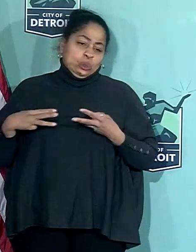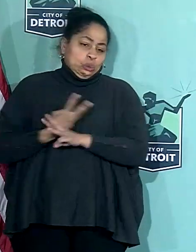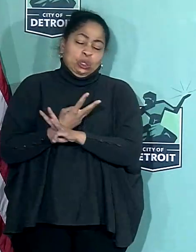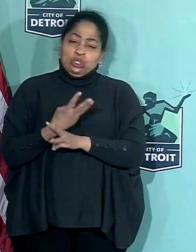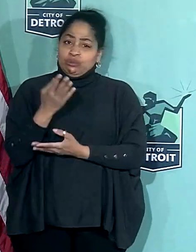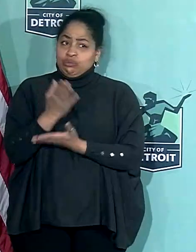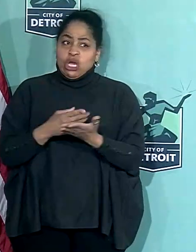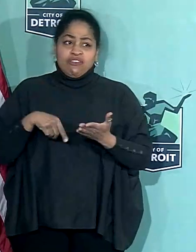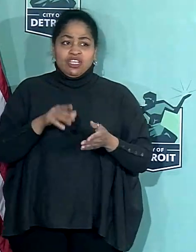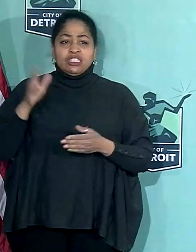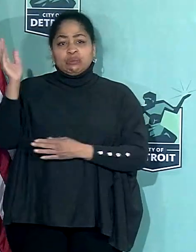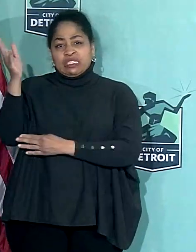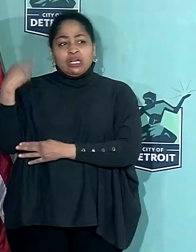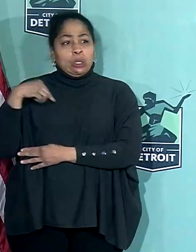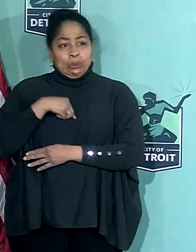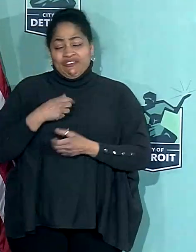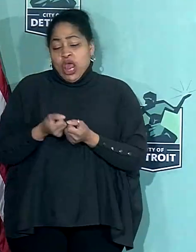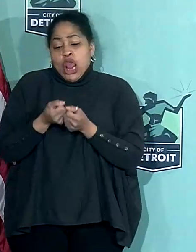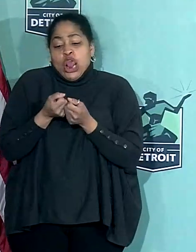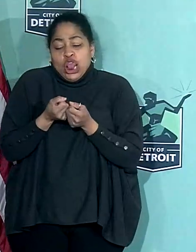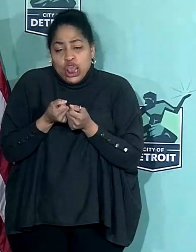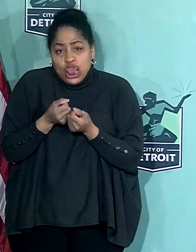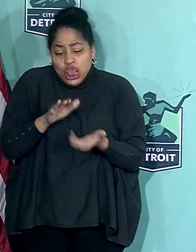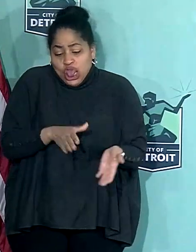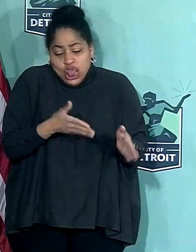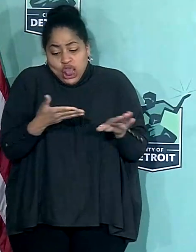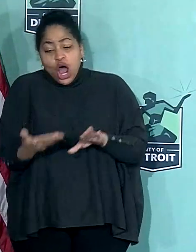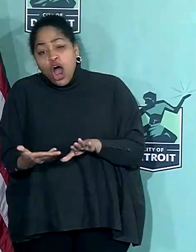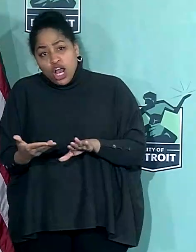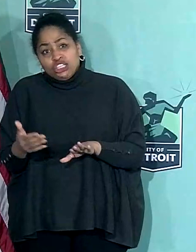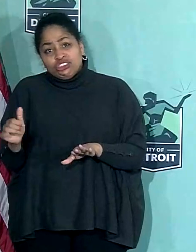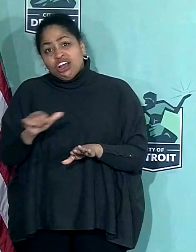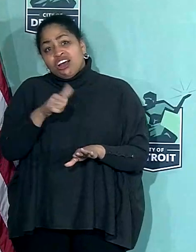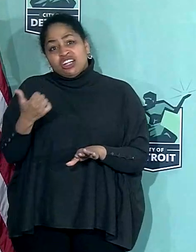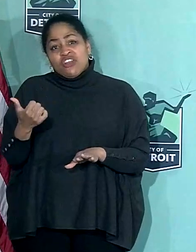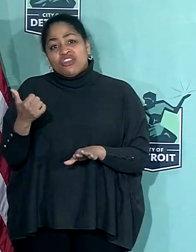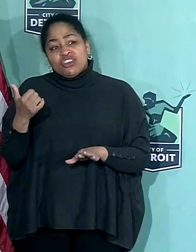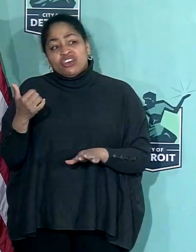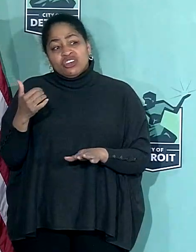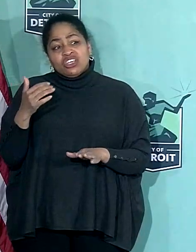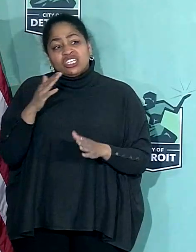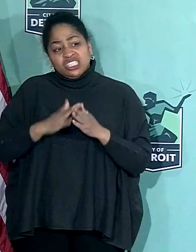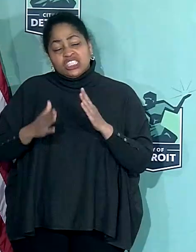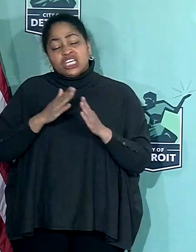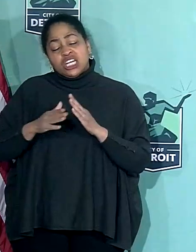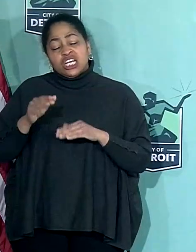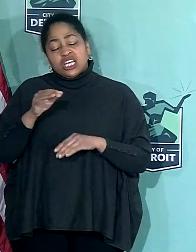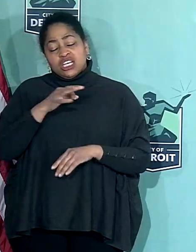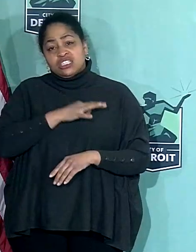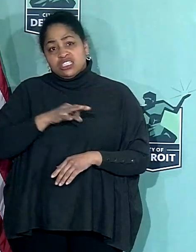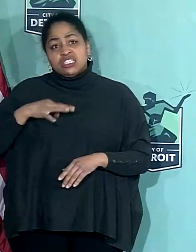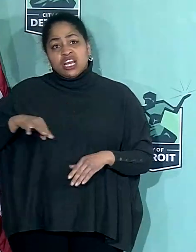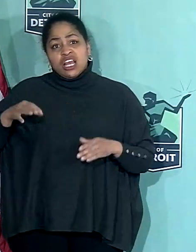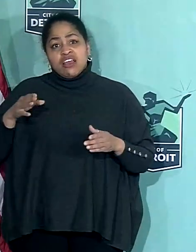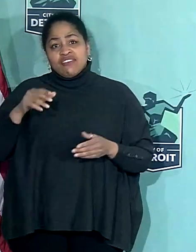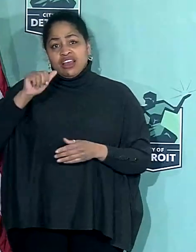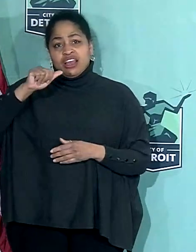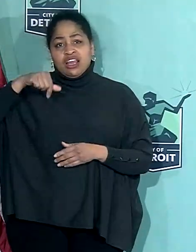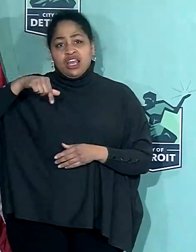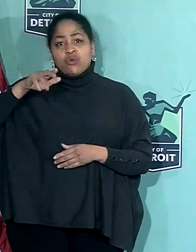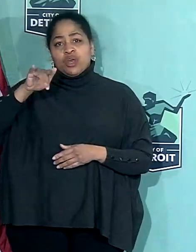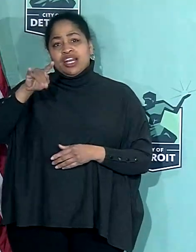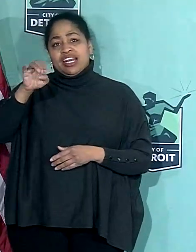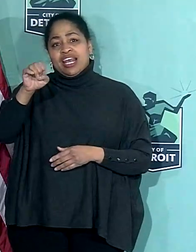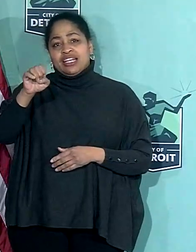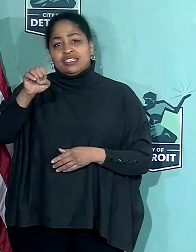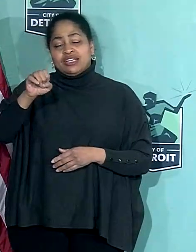presentations, is we have lost another city employee, Antoinette Bell, who was